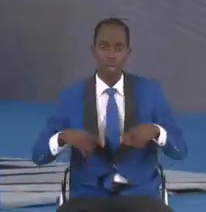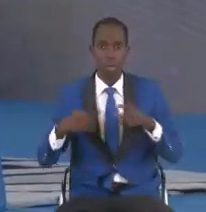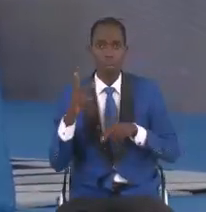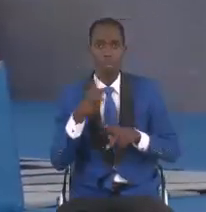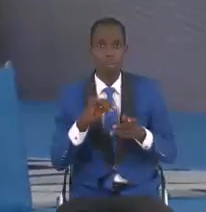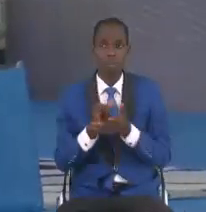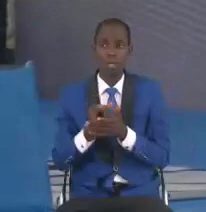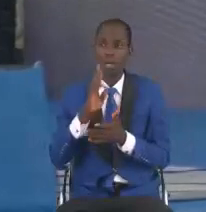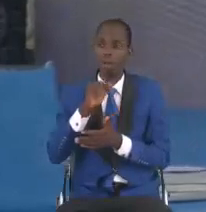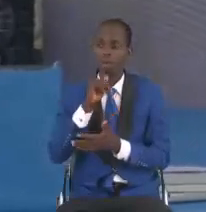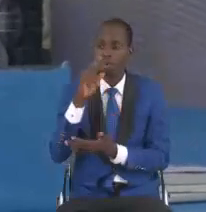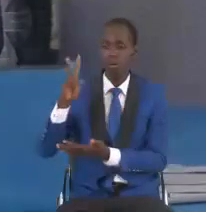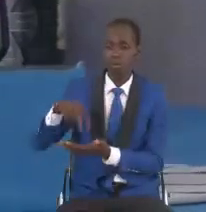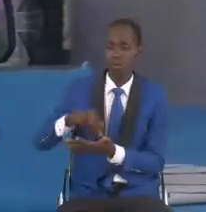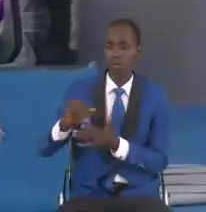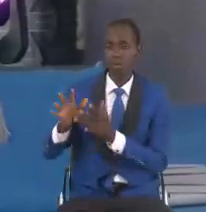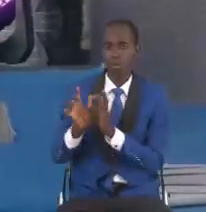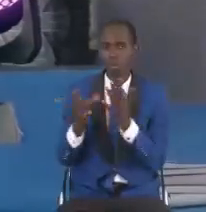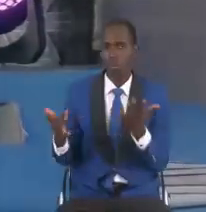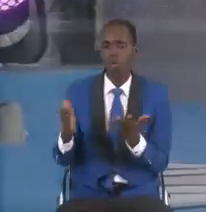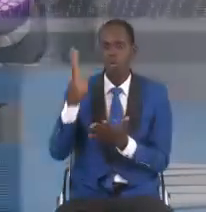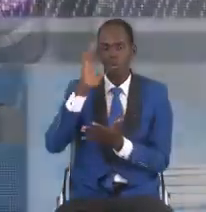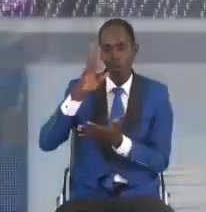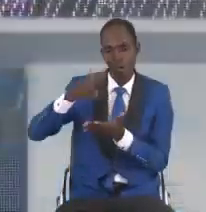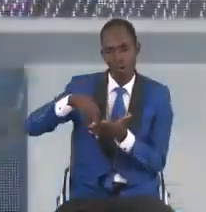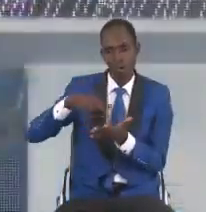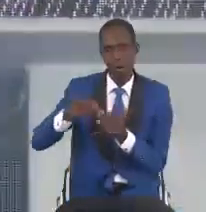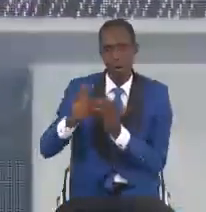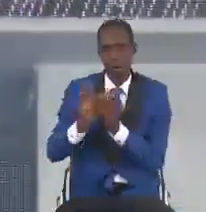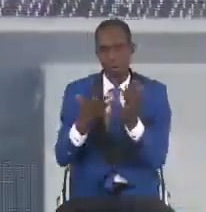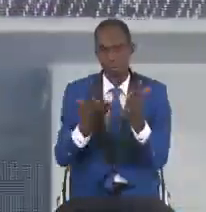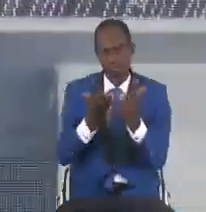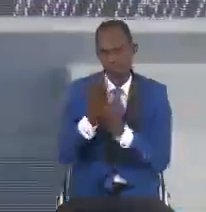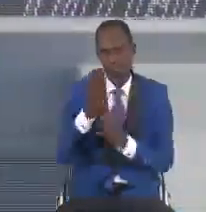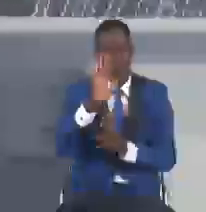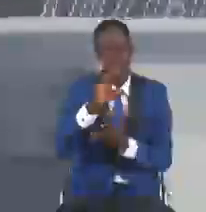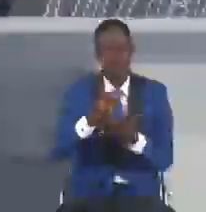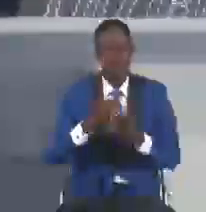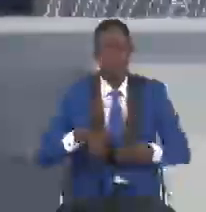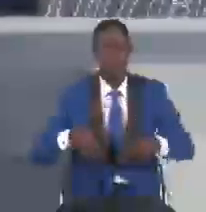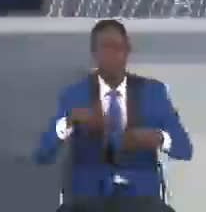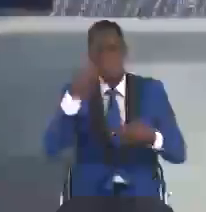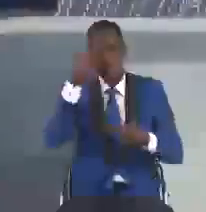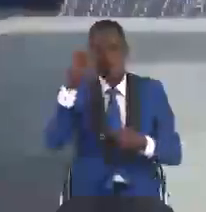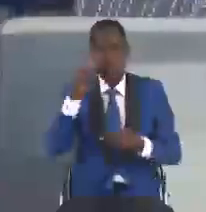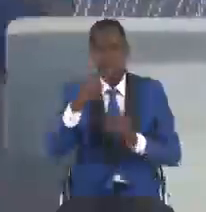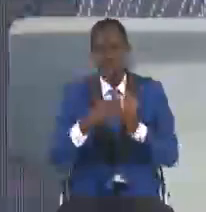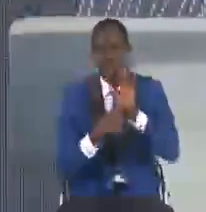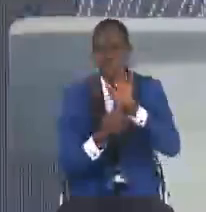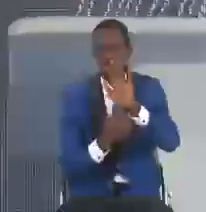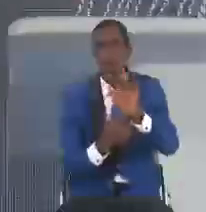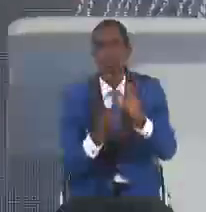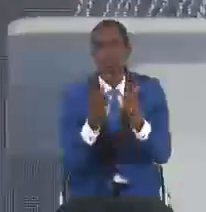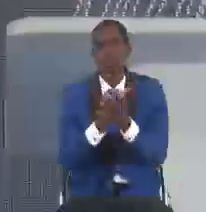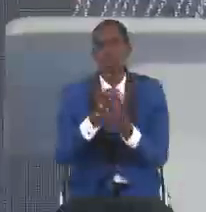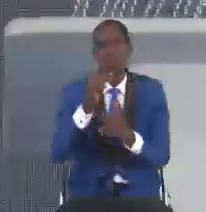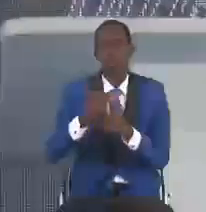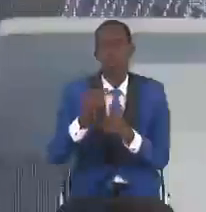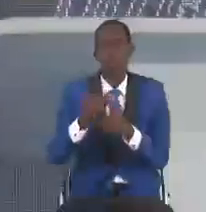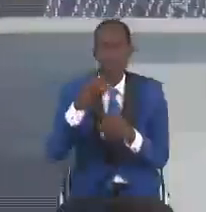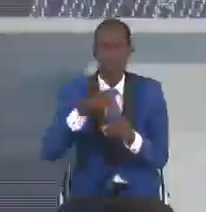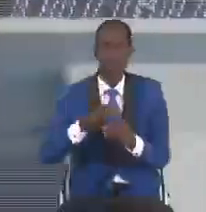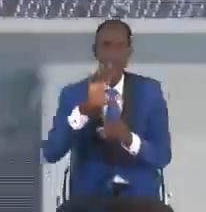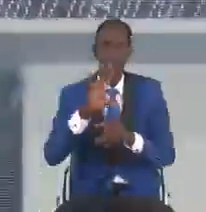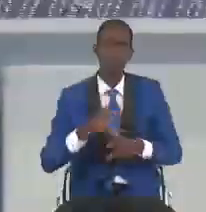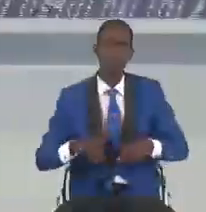the Bible, they will read the Bible through your life, because you portray that word in your life, in